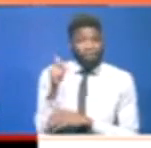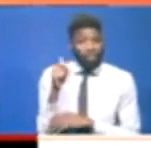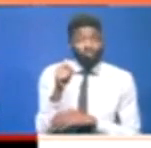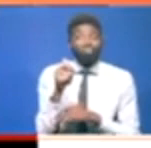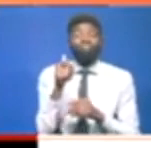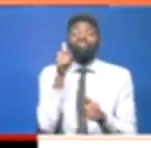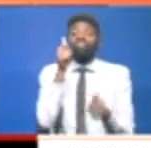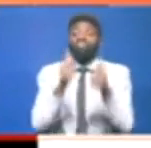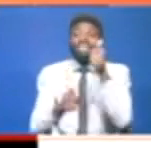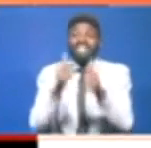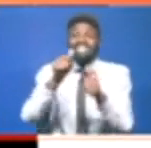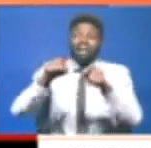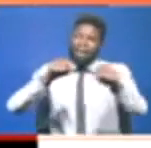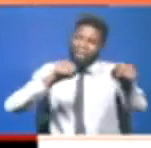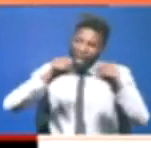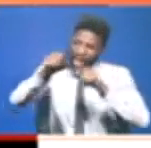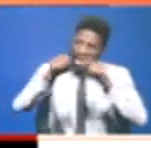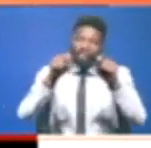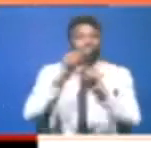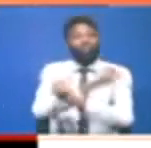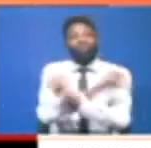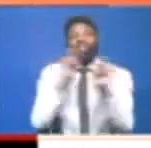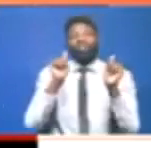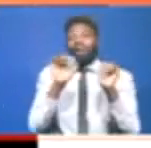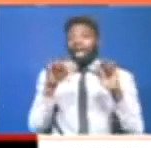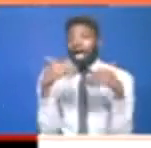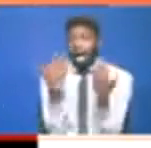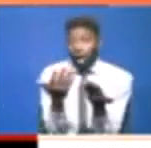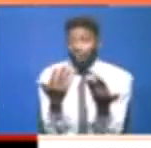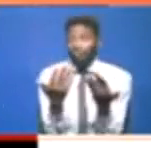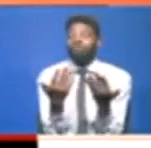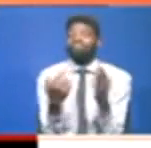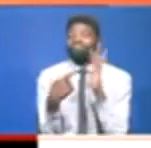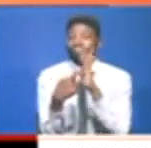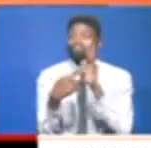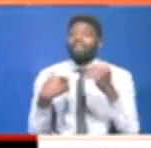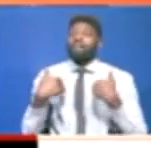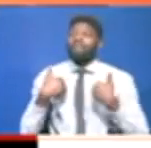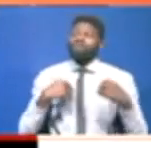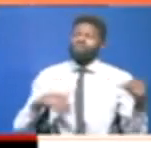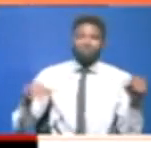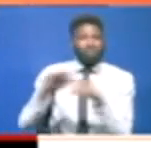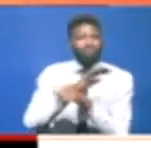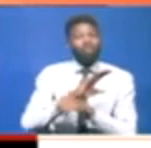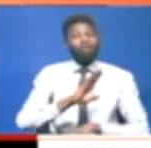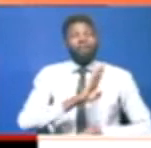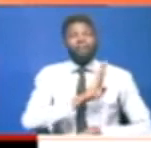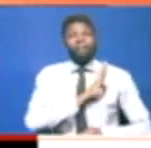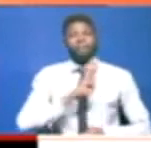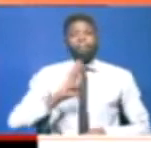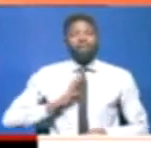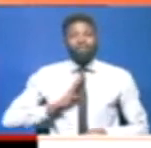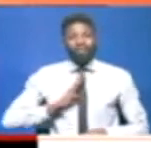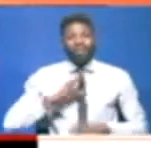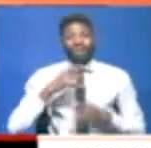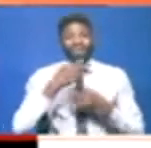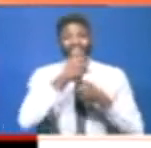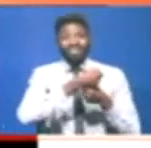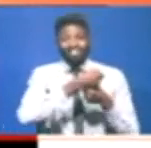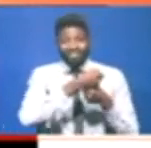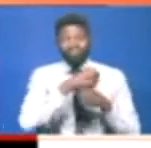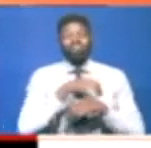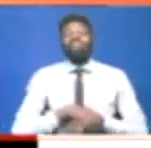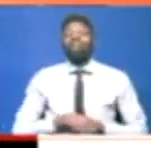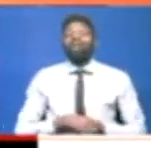And that aspect of managing them very well is that they have a full board of trustees. Now the board of trustees is